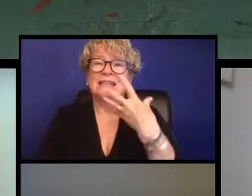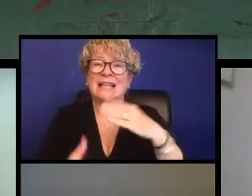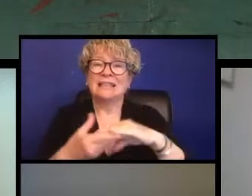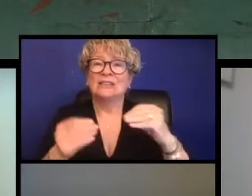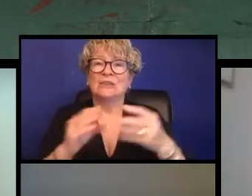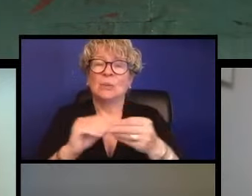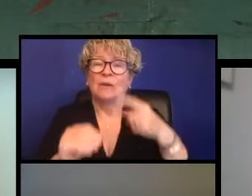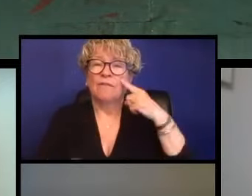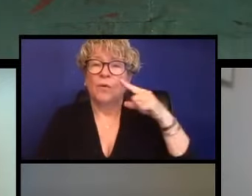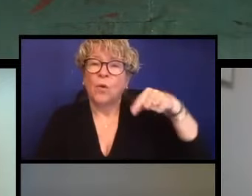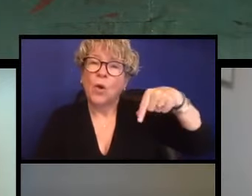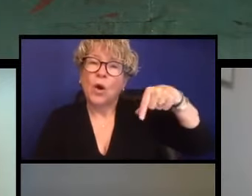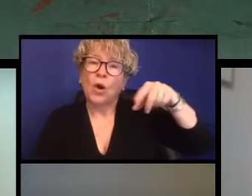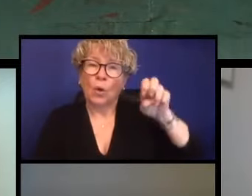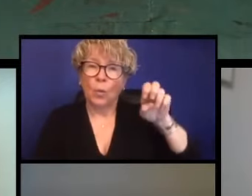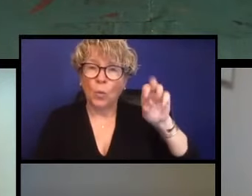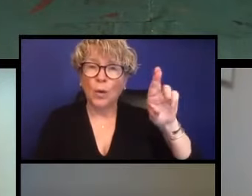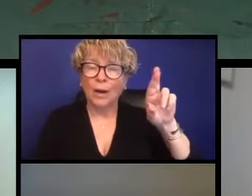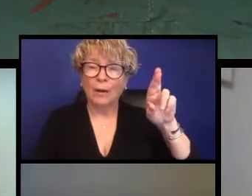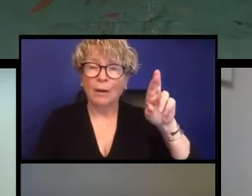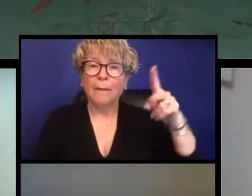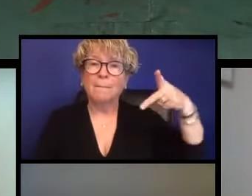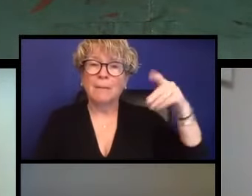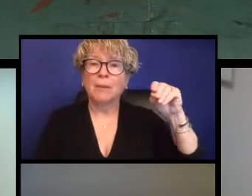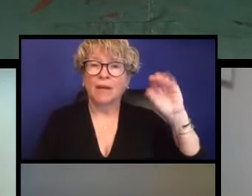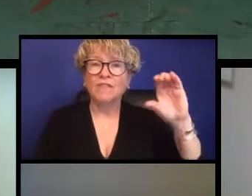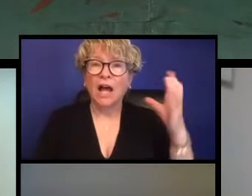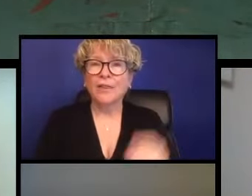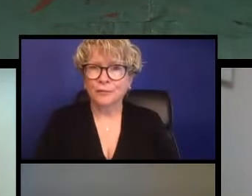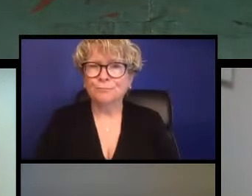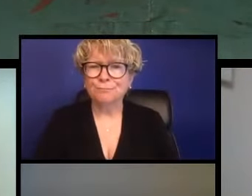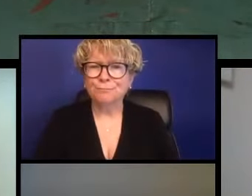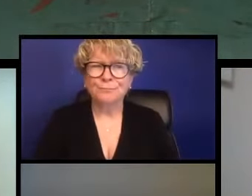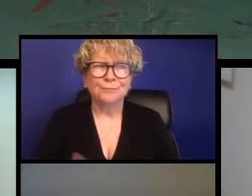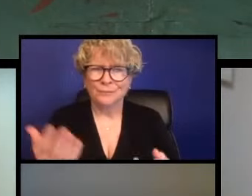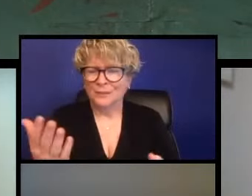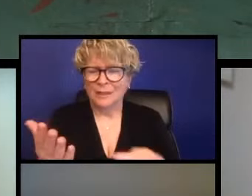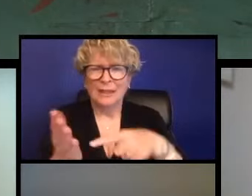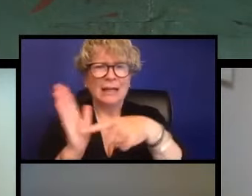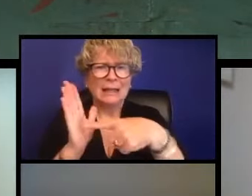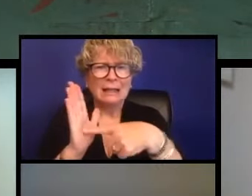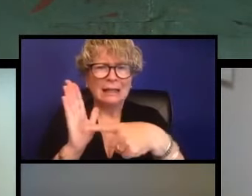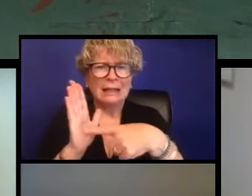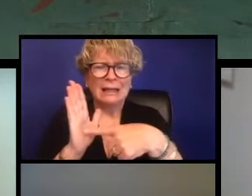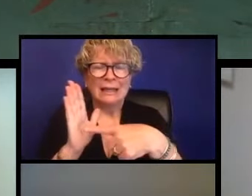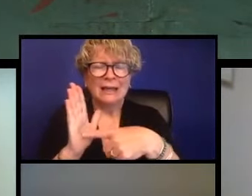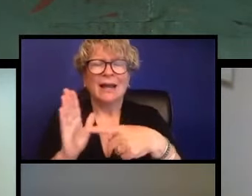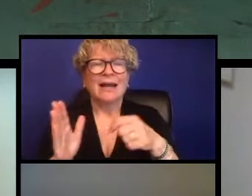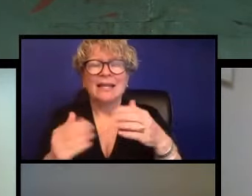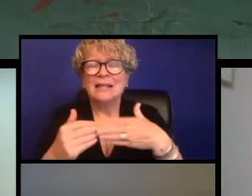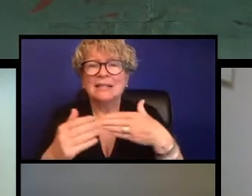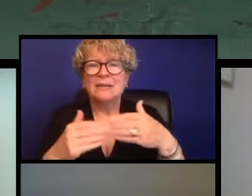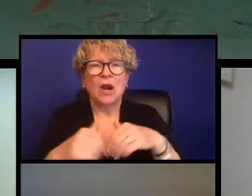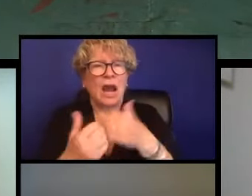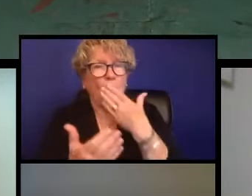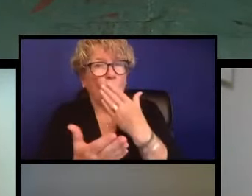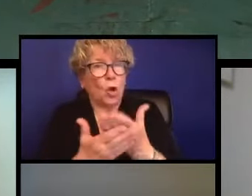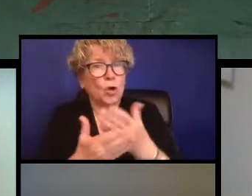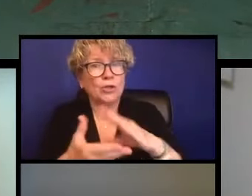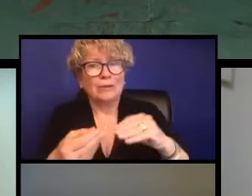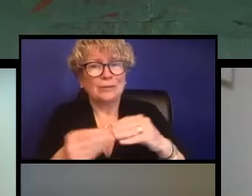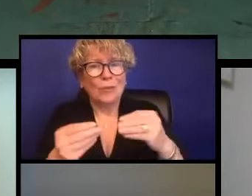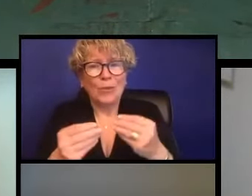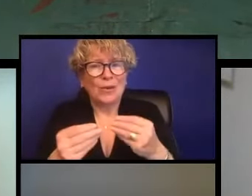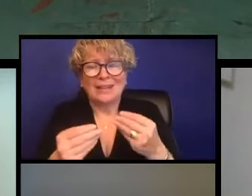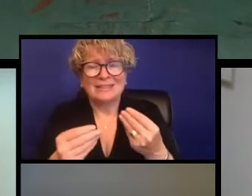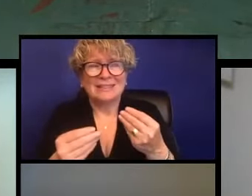queer people of color. People are not reading. And I don't care how good your story is, it's just not going to get in. But I will say,